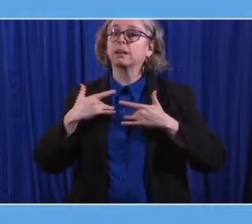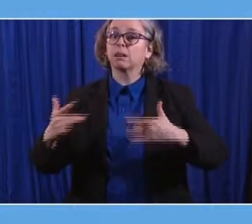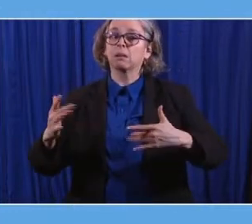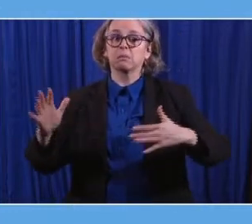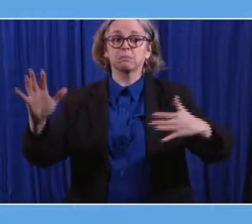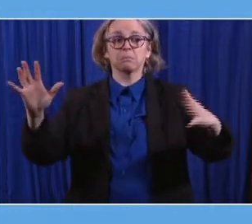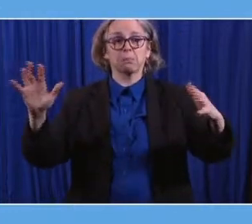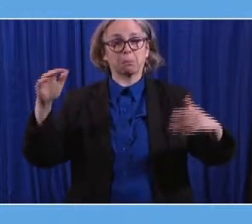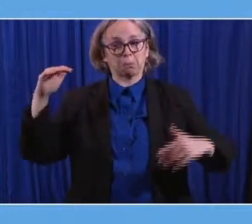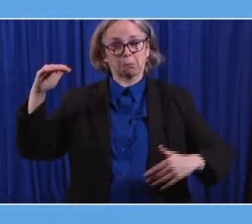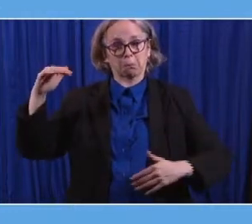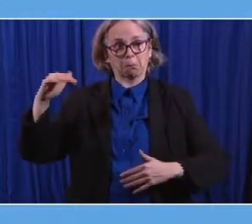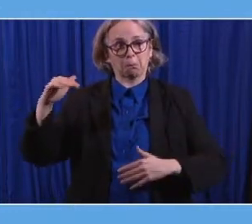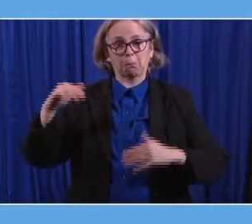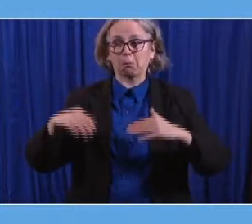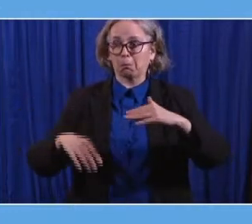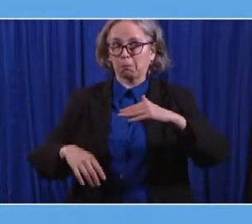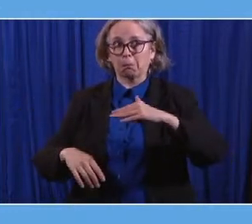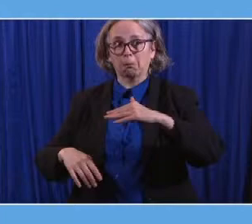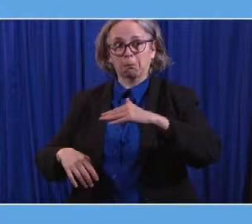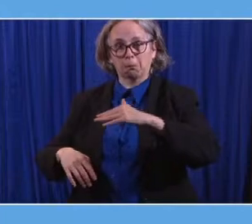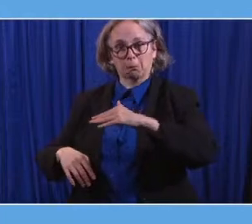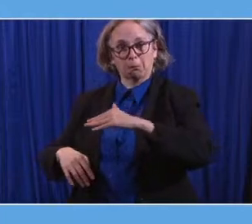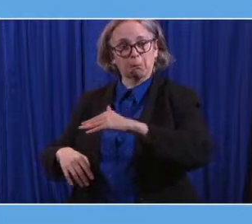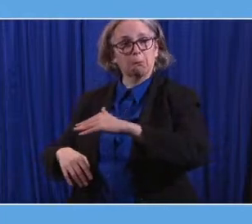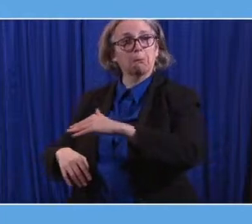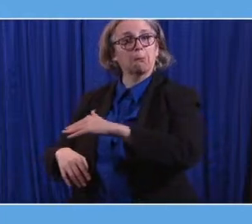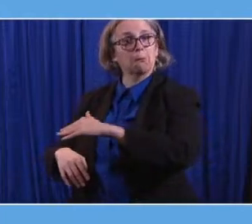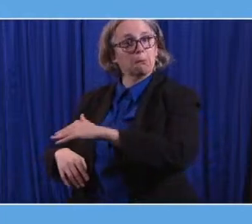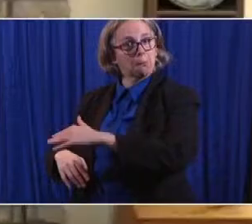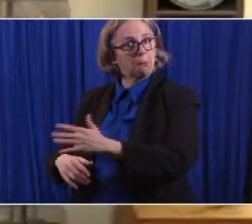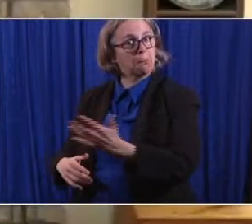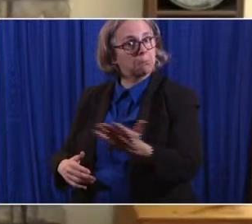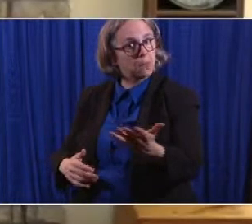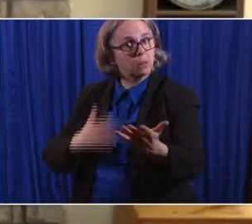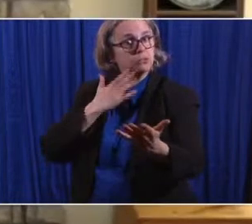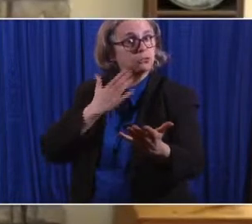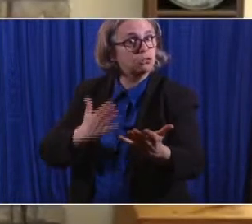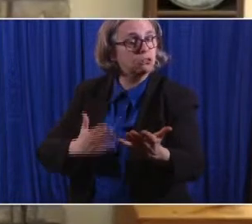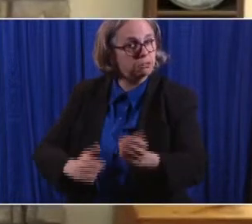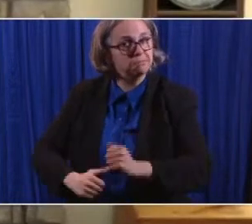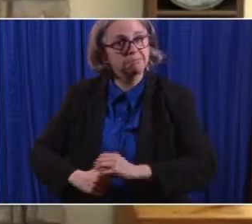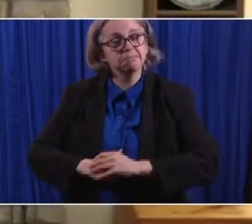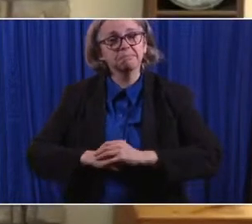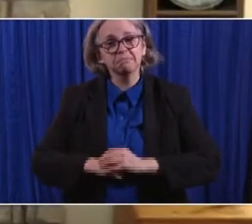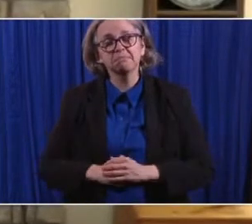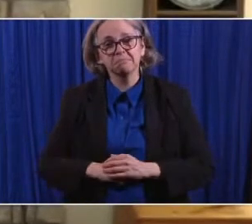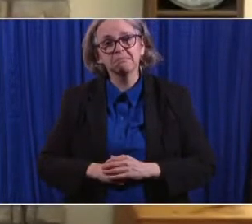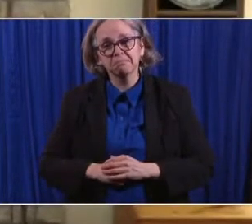line has continued, and it is good, certainly going in the right direction. Eric?